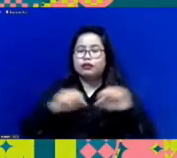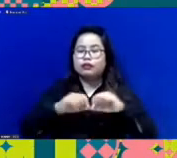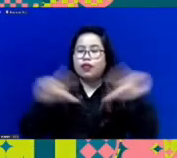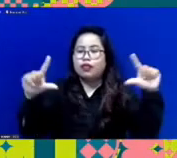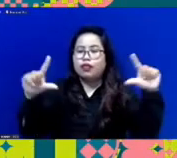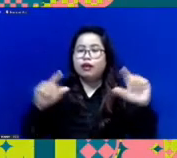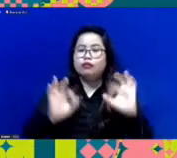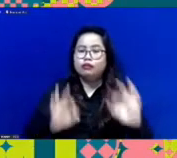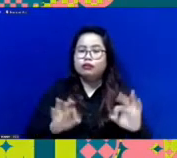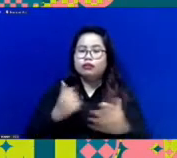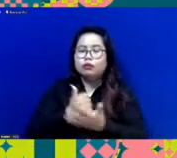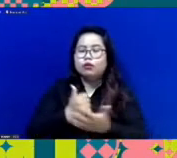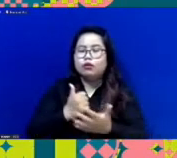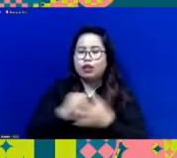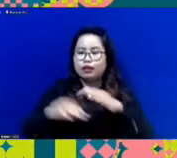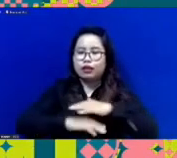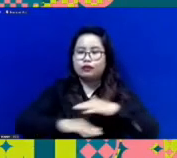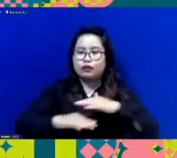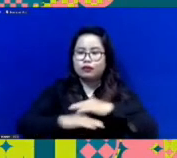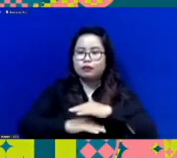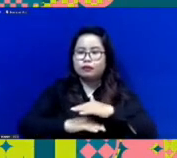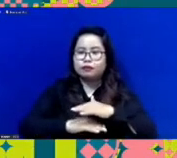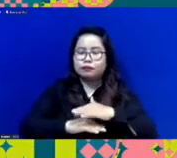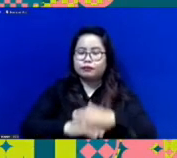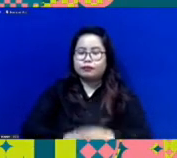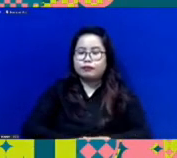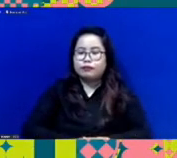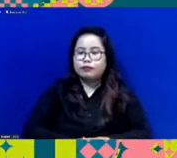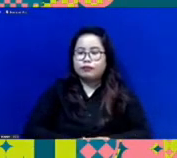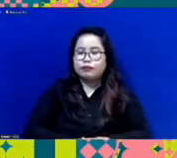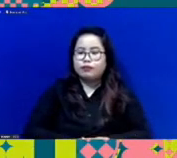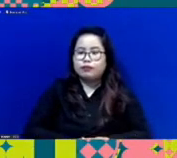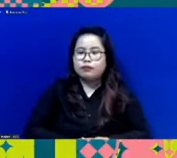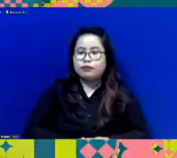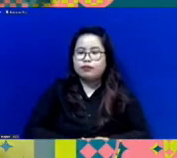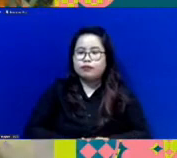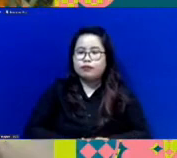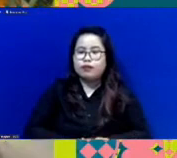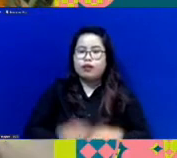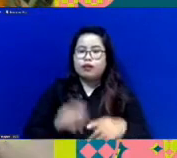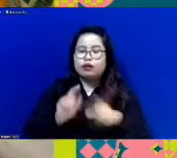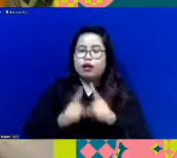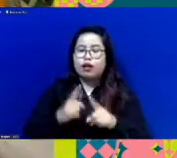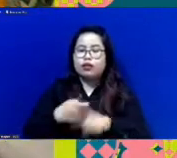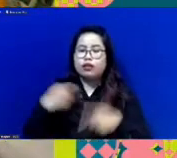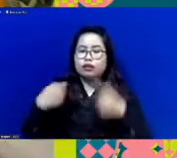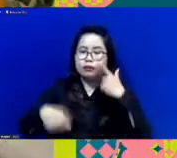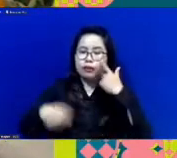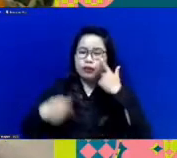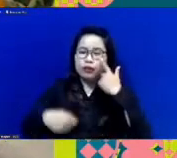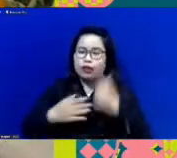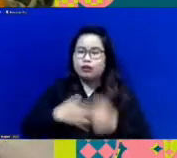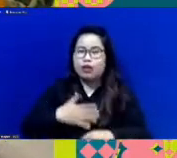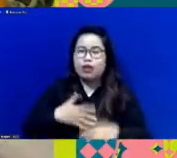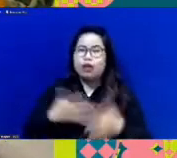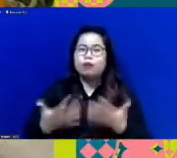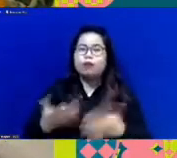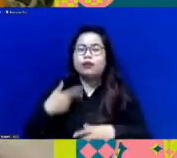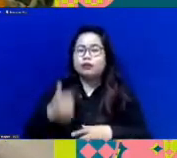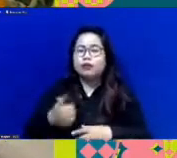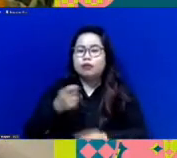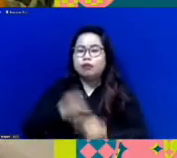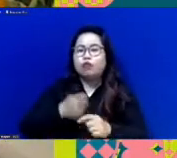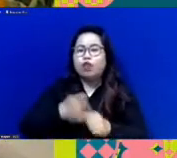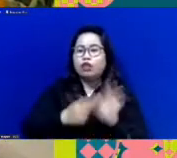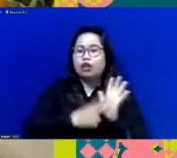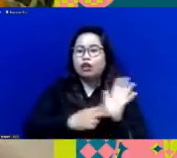I paused at my first comment about how to actually create the values that encompass the past, the now, and the